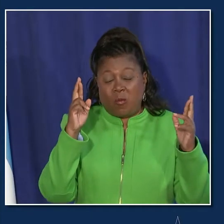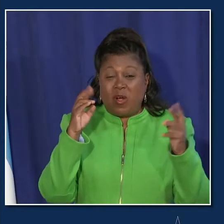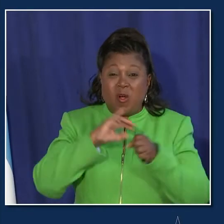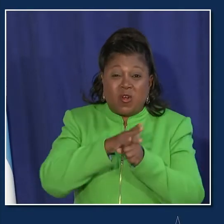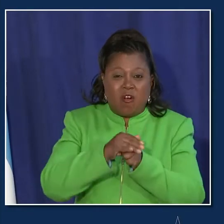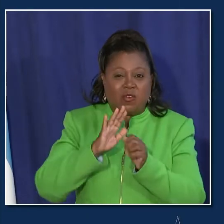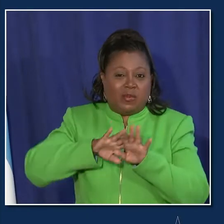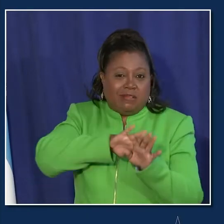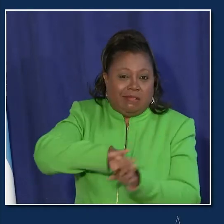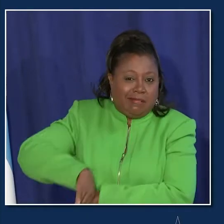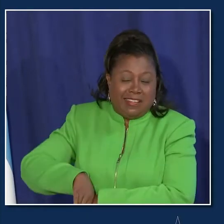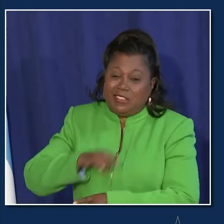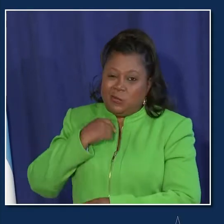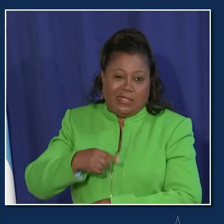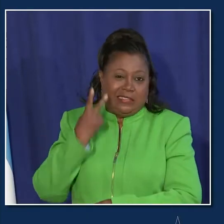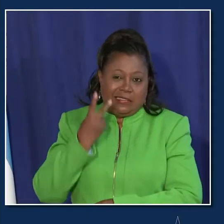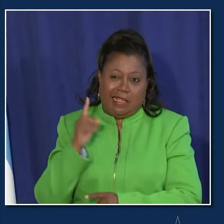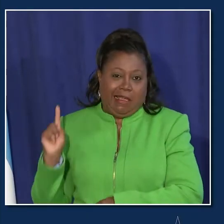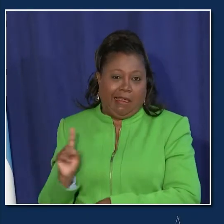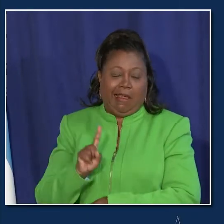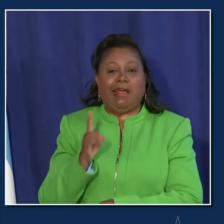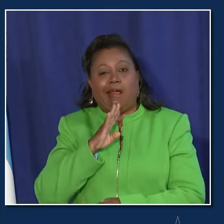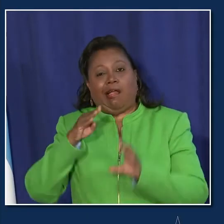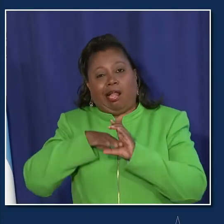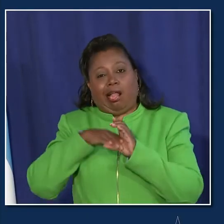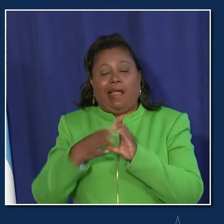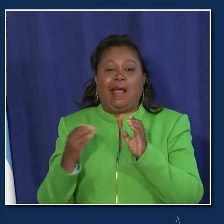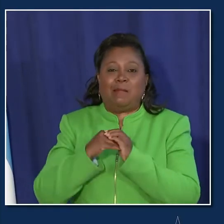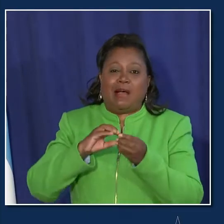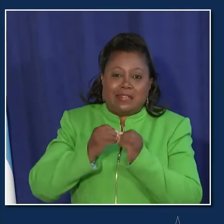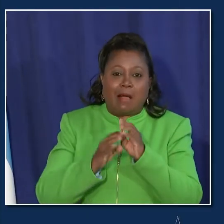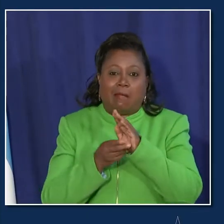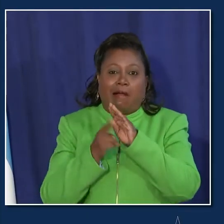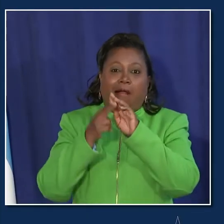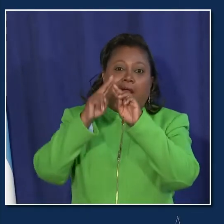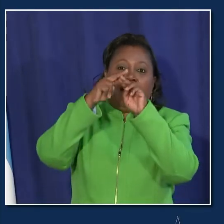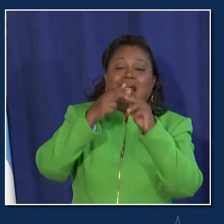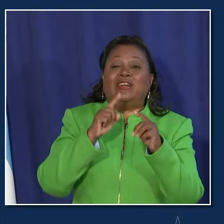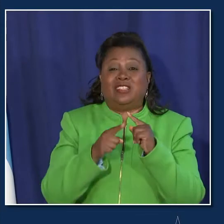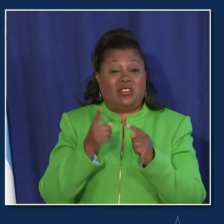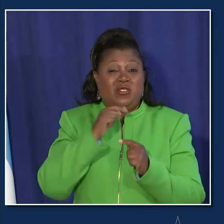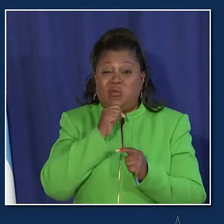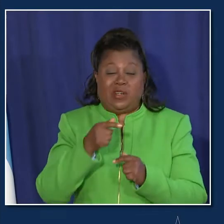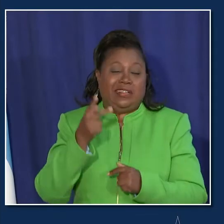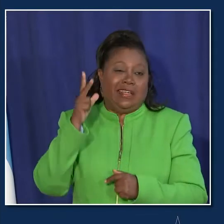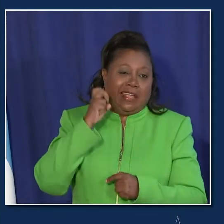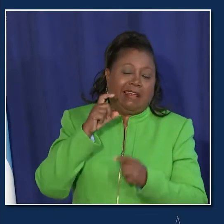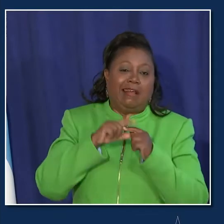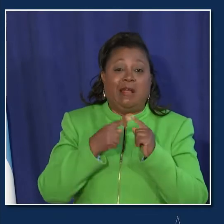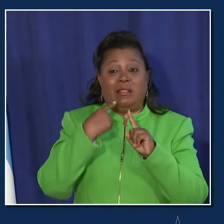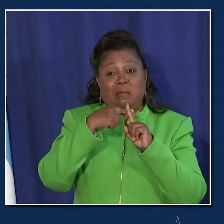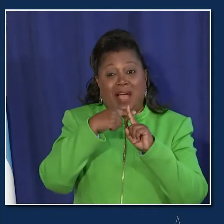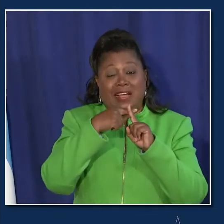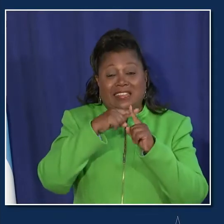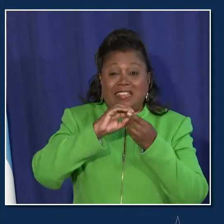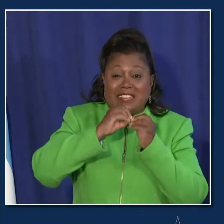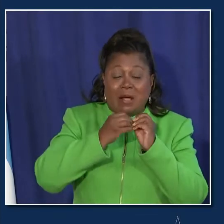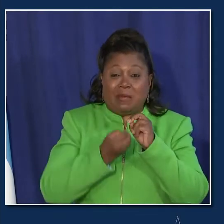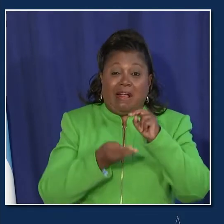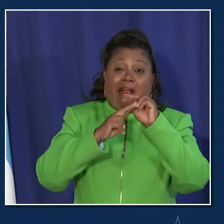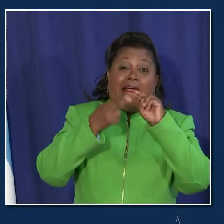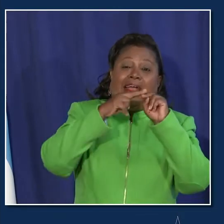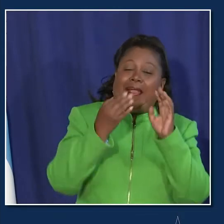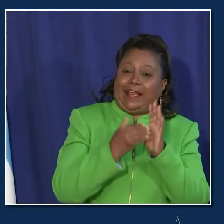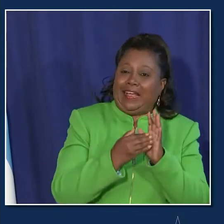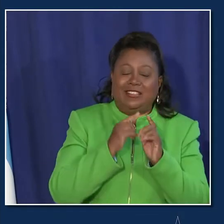was behind us, that you wouldn't see us up here talking again about numbers rising, that you wouldn't hear that the positivity is back on the